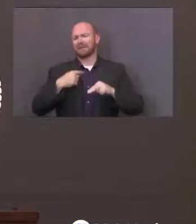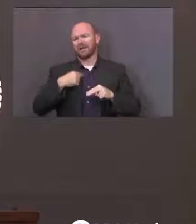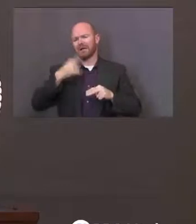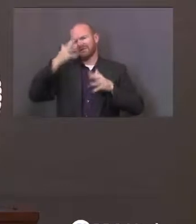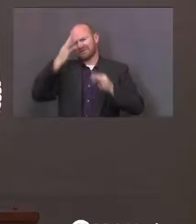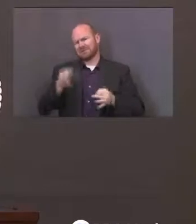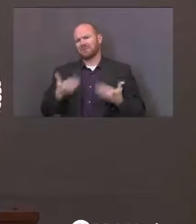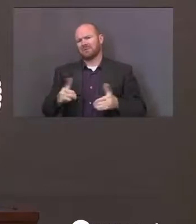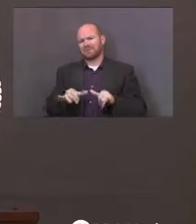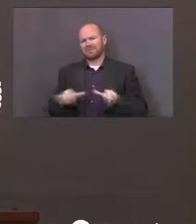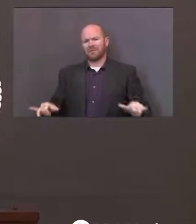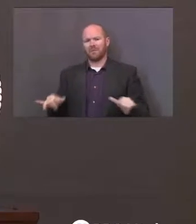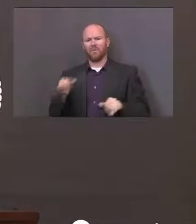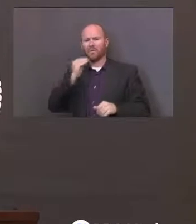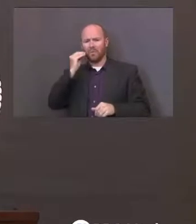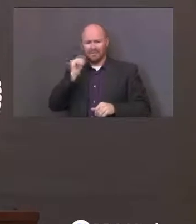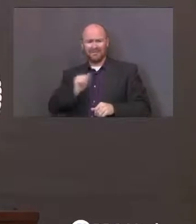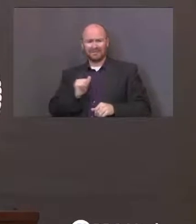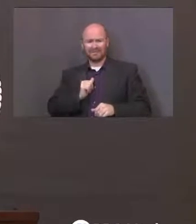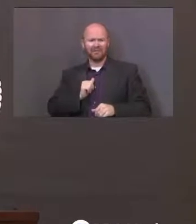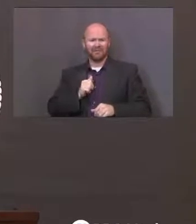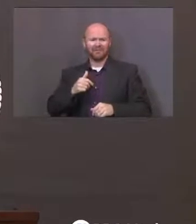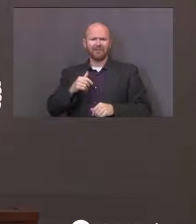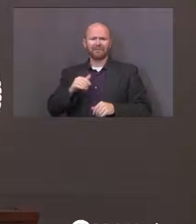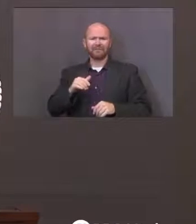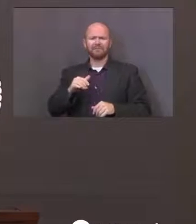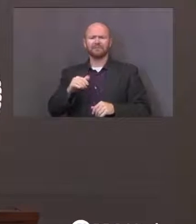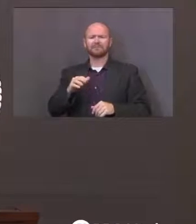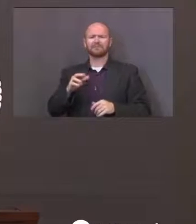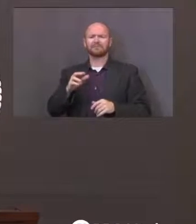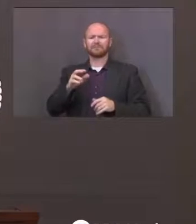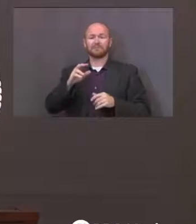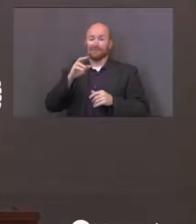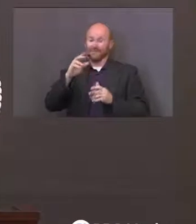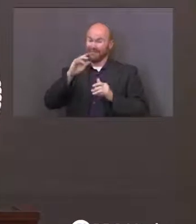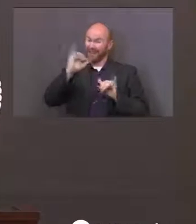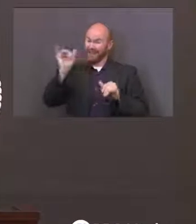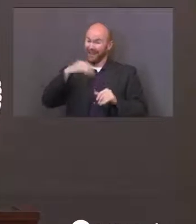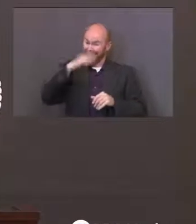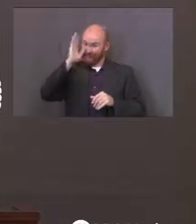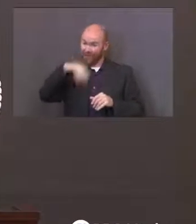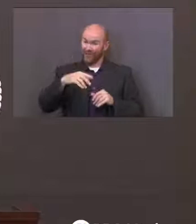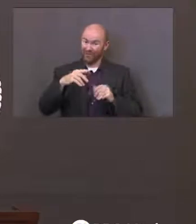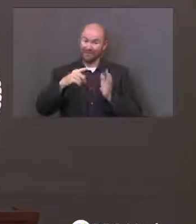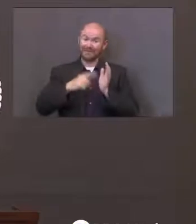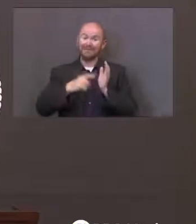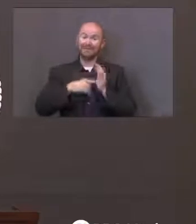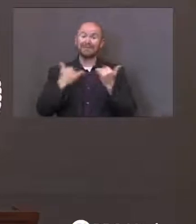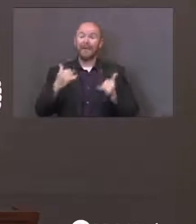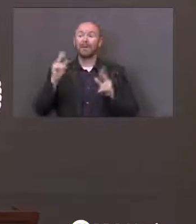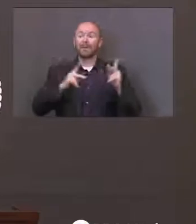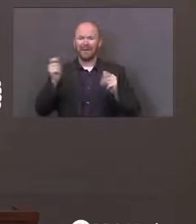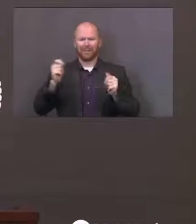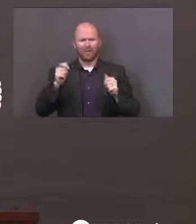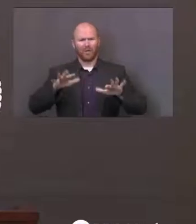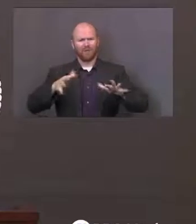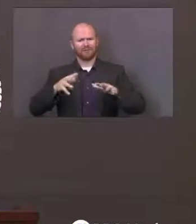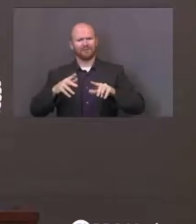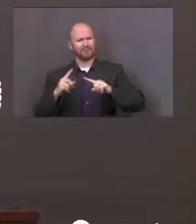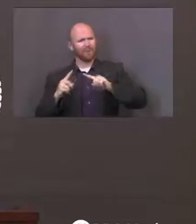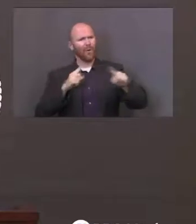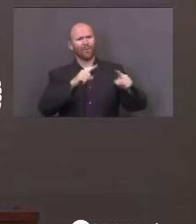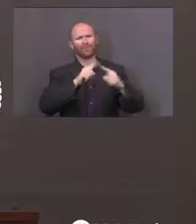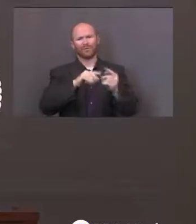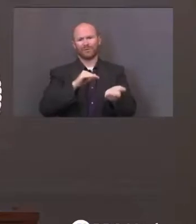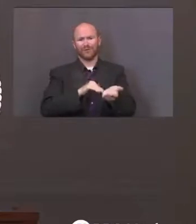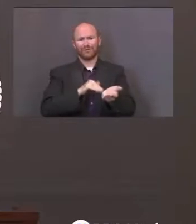a 30% increase. We also know that people are a little bit hesitant to go see their medical providers. And we know that when they